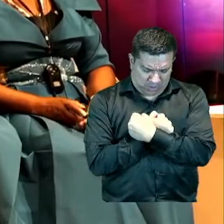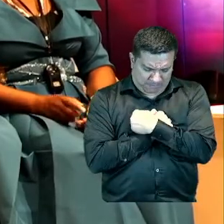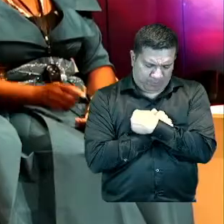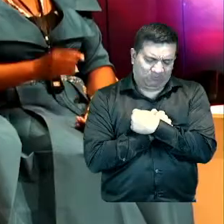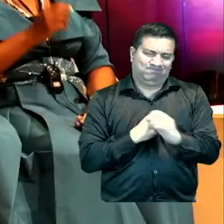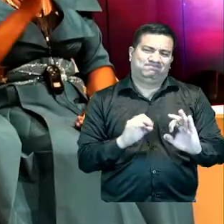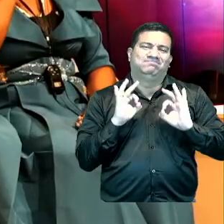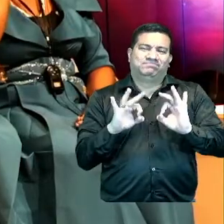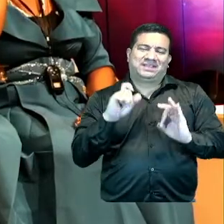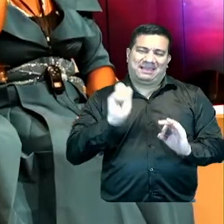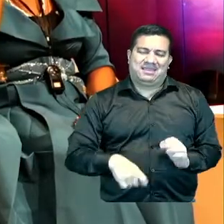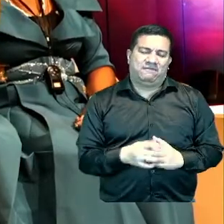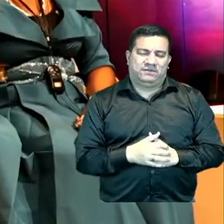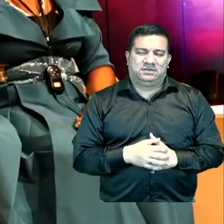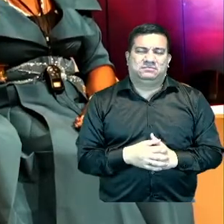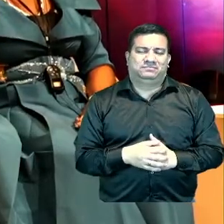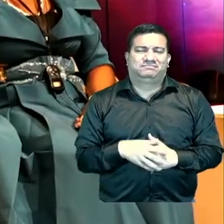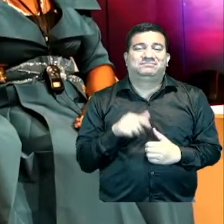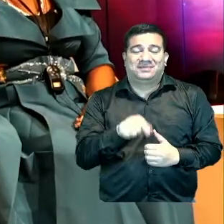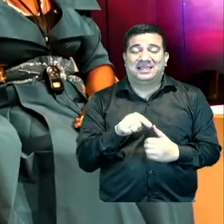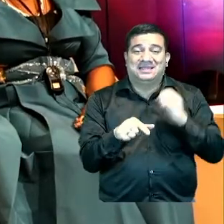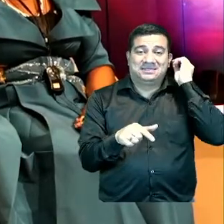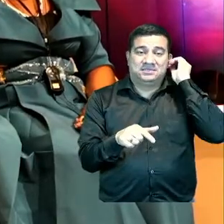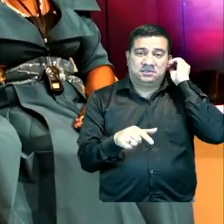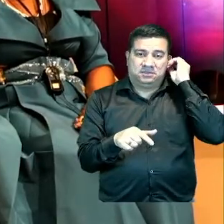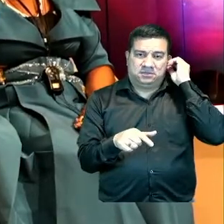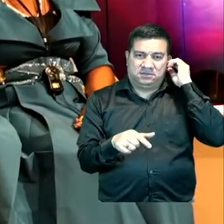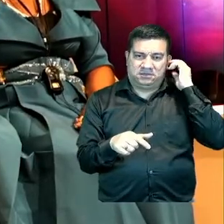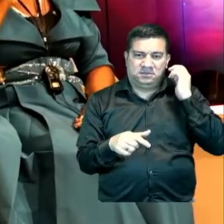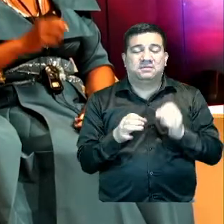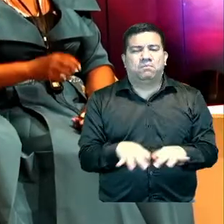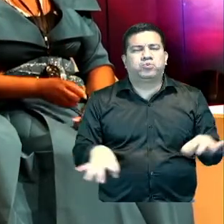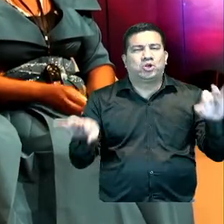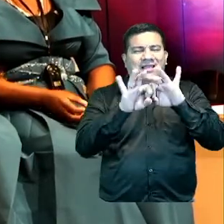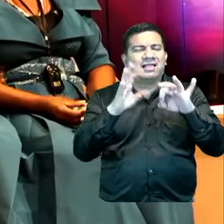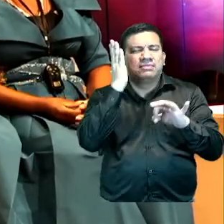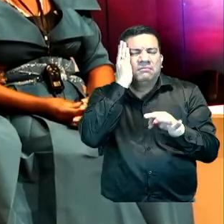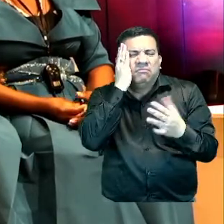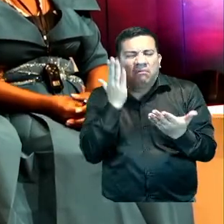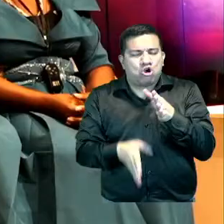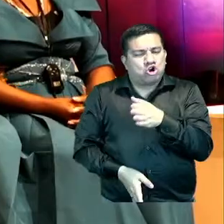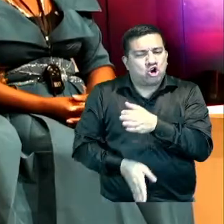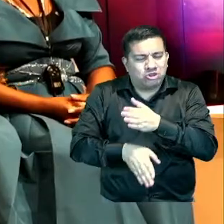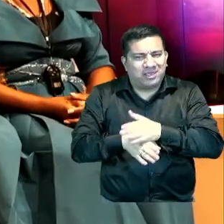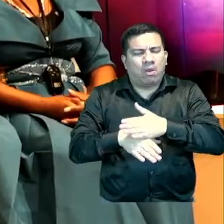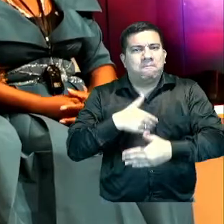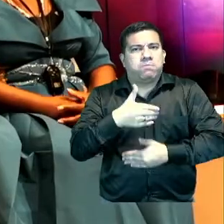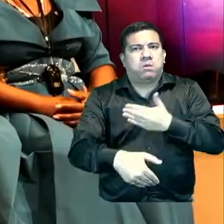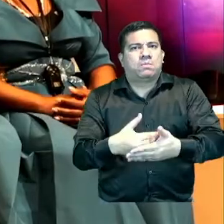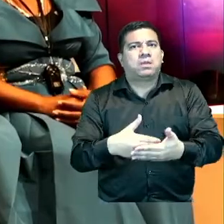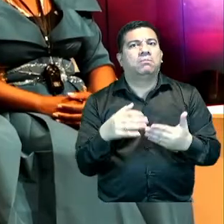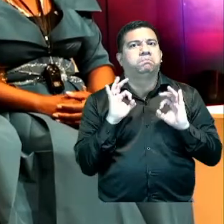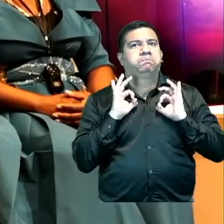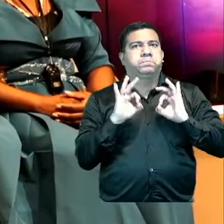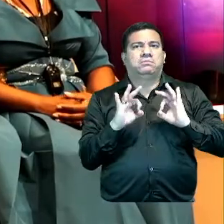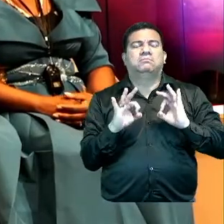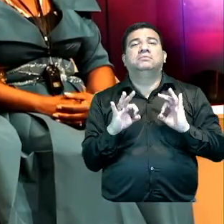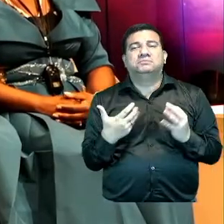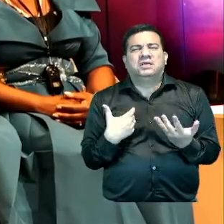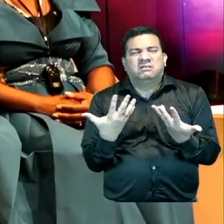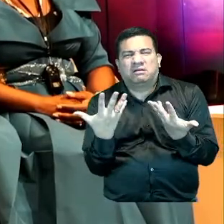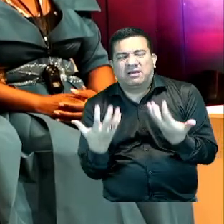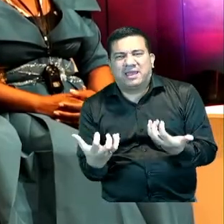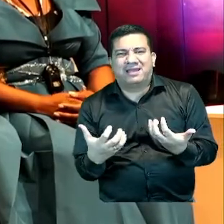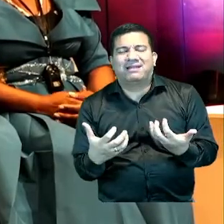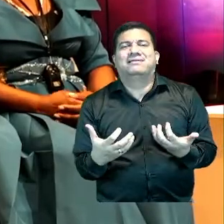to love each other just as we are. That is the most important thing, to continue reinforcing